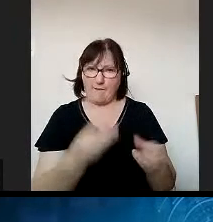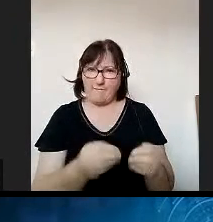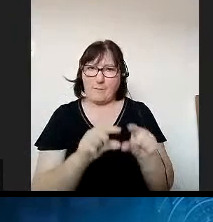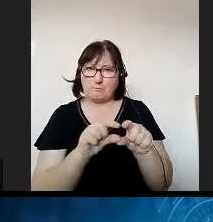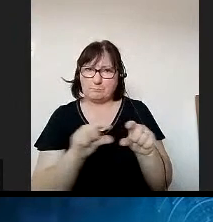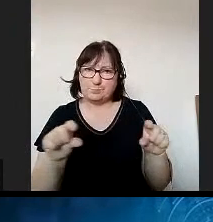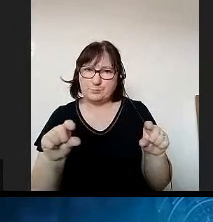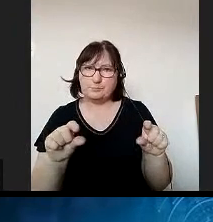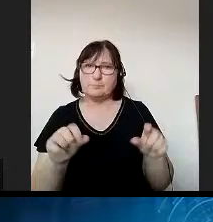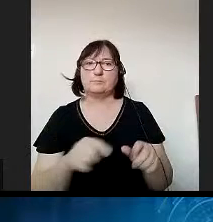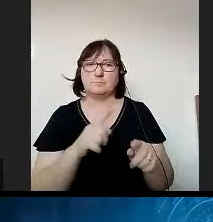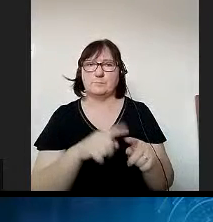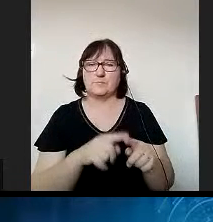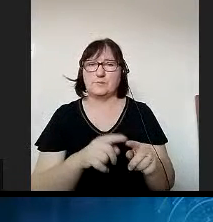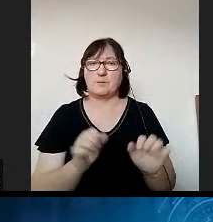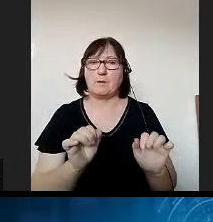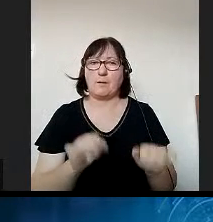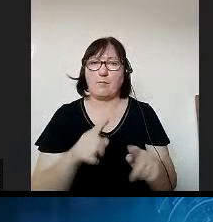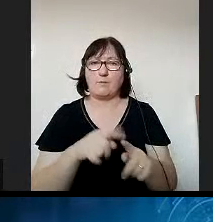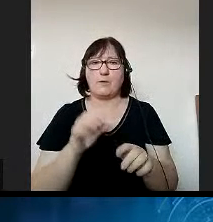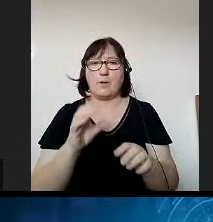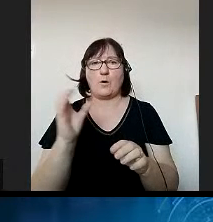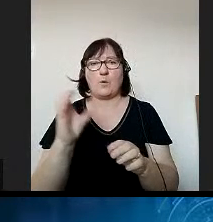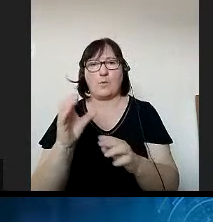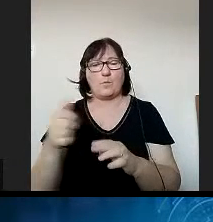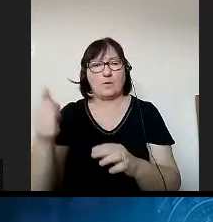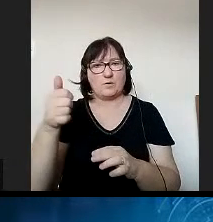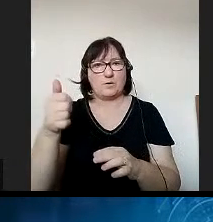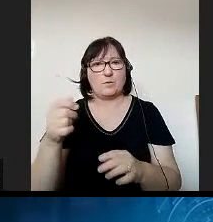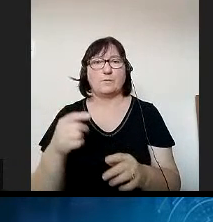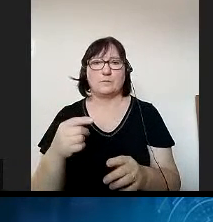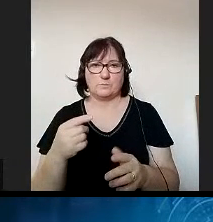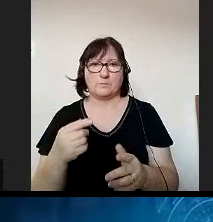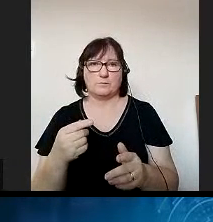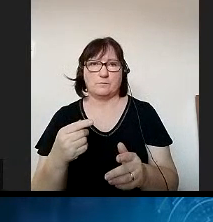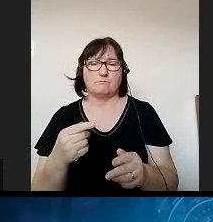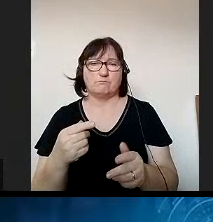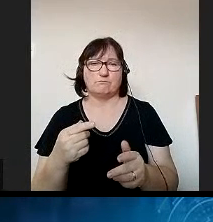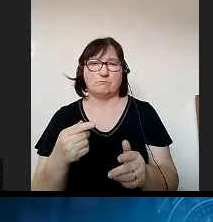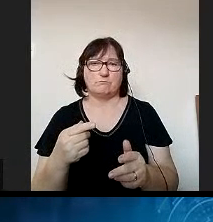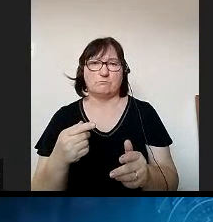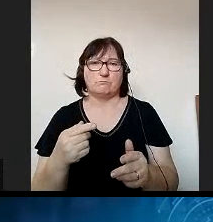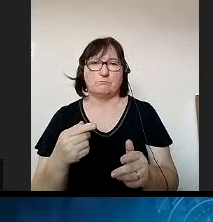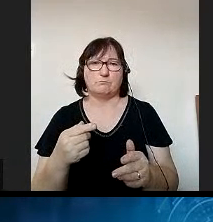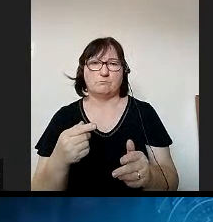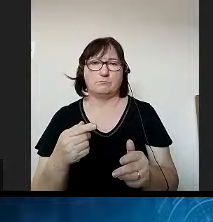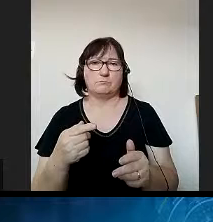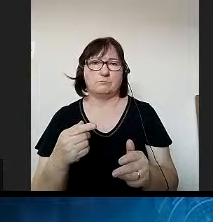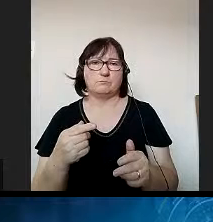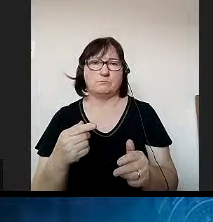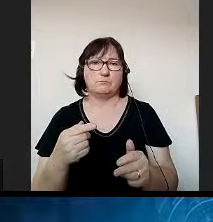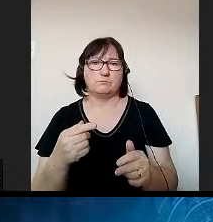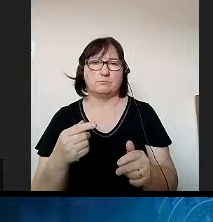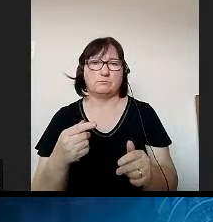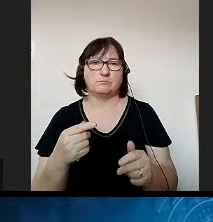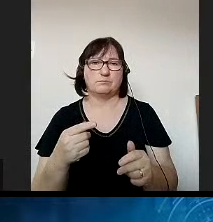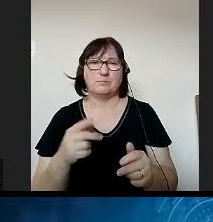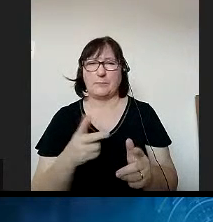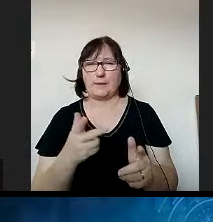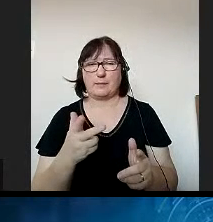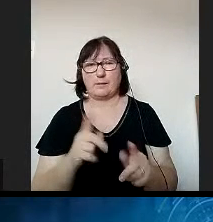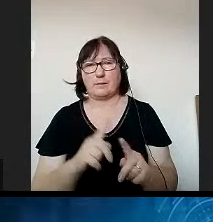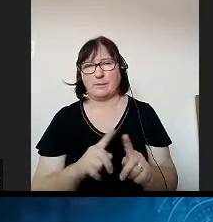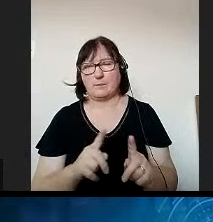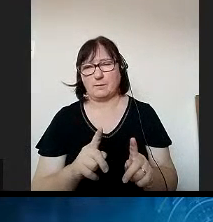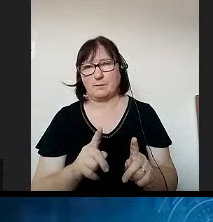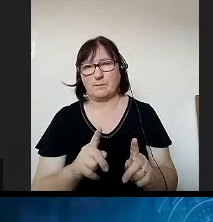the commissioner to remit that storage, but it is very, very